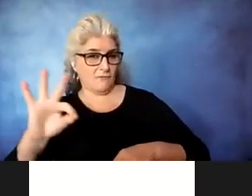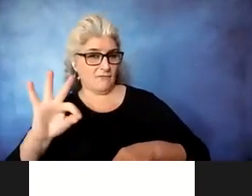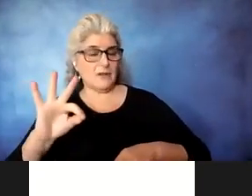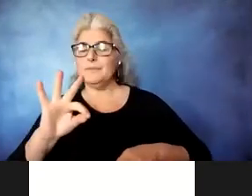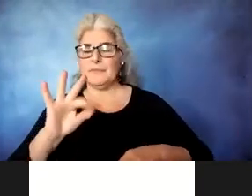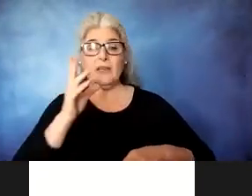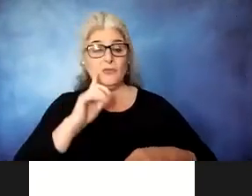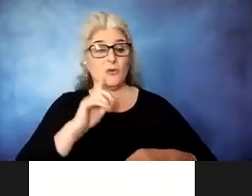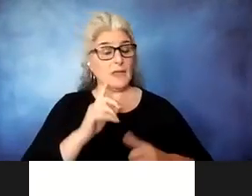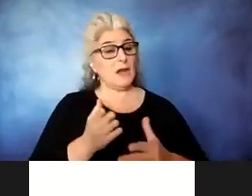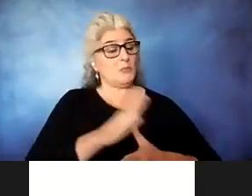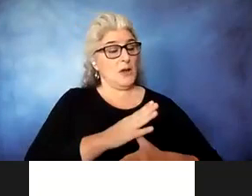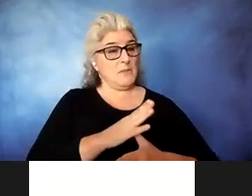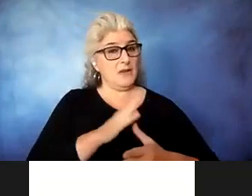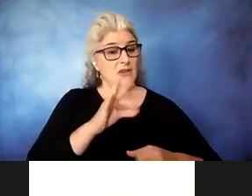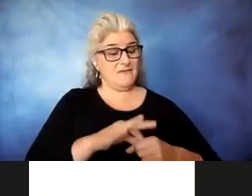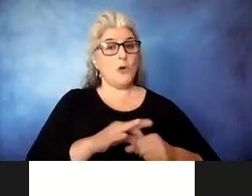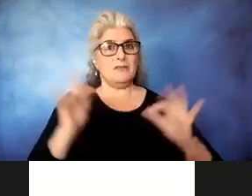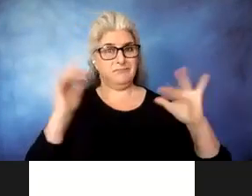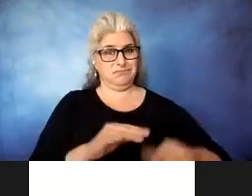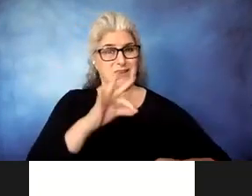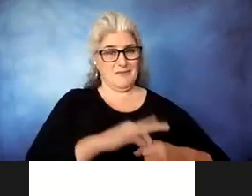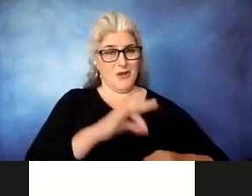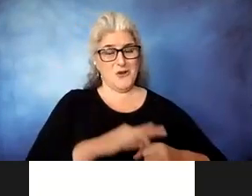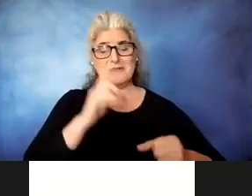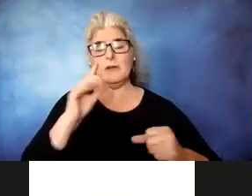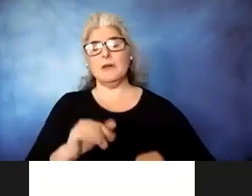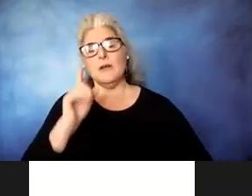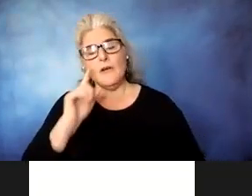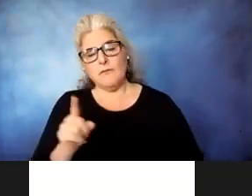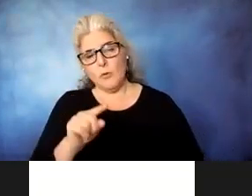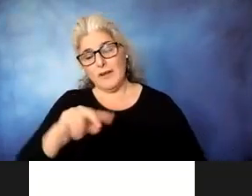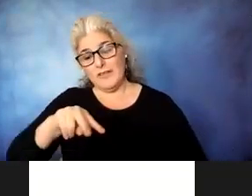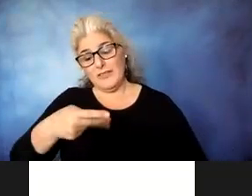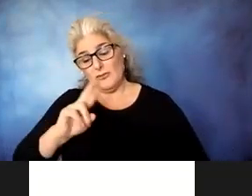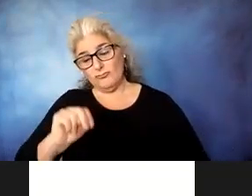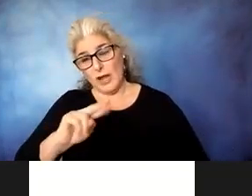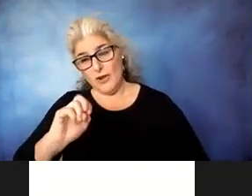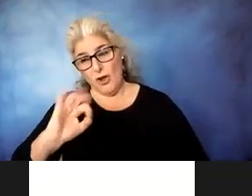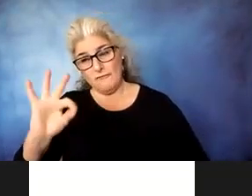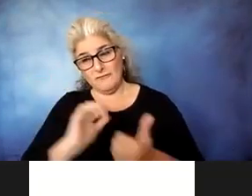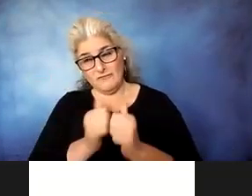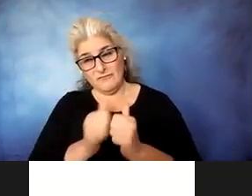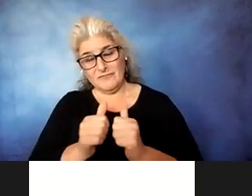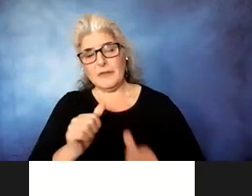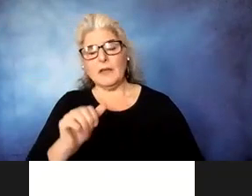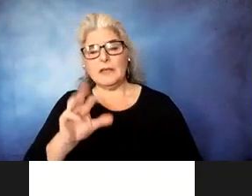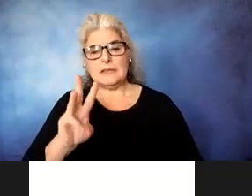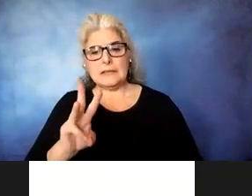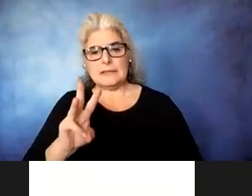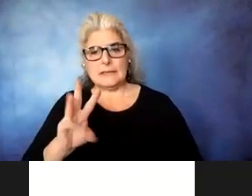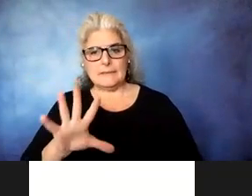in the primary. In the 2009 comptroller runoff, it was 35% less. And the 2009 public advocate